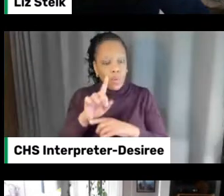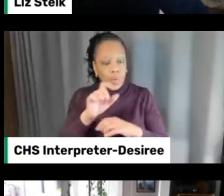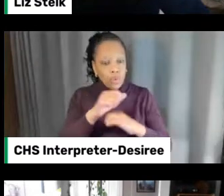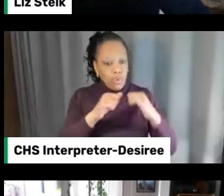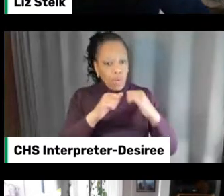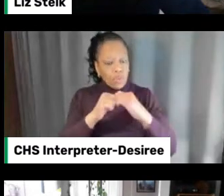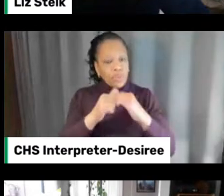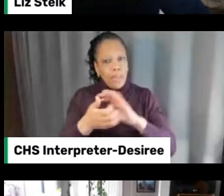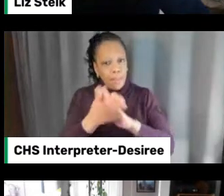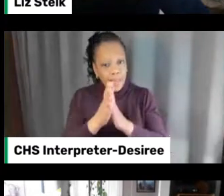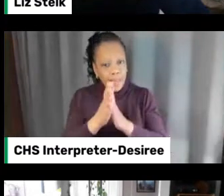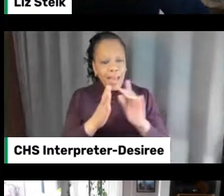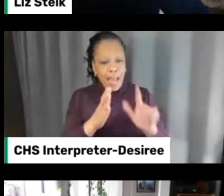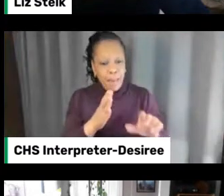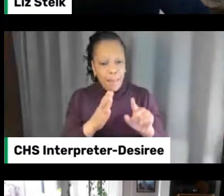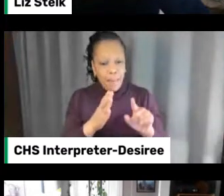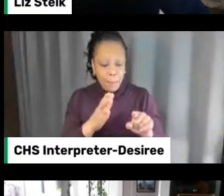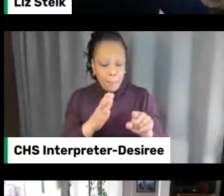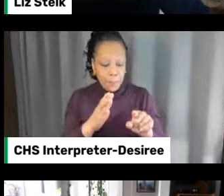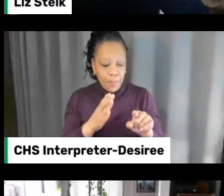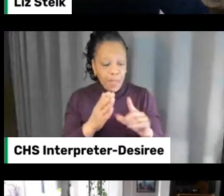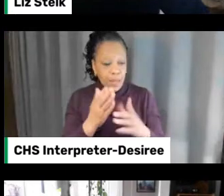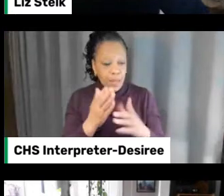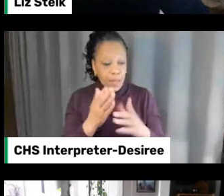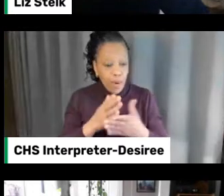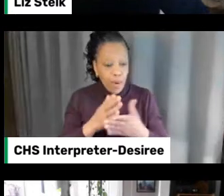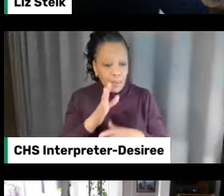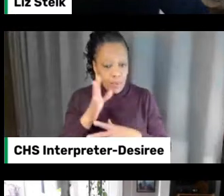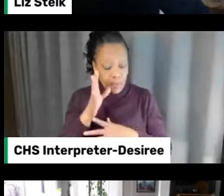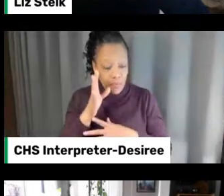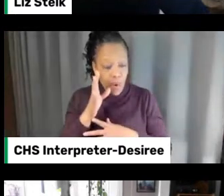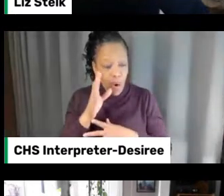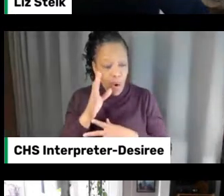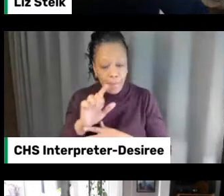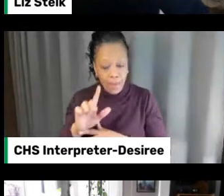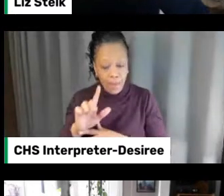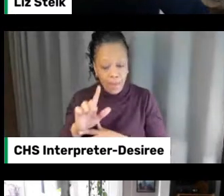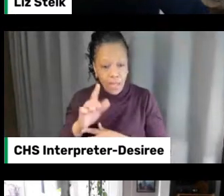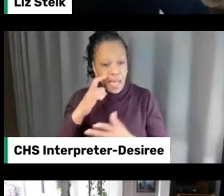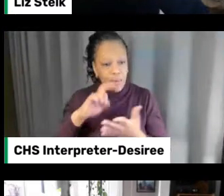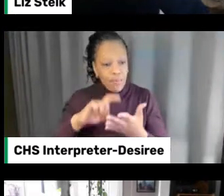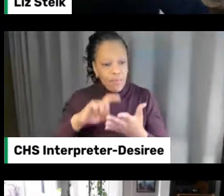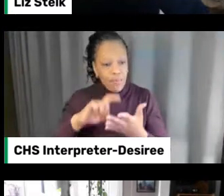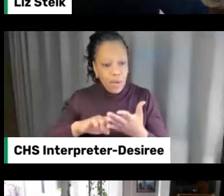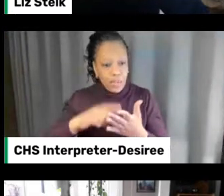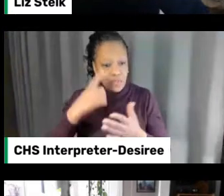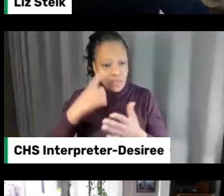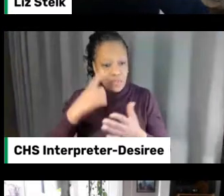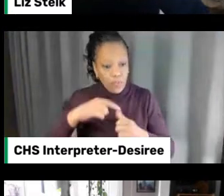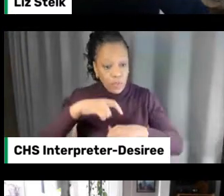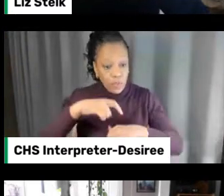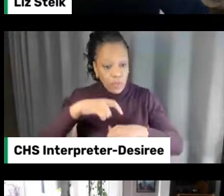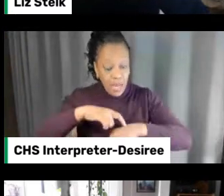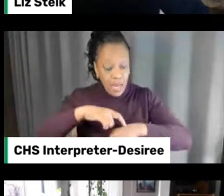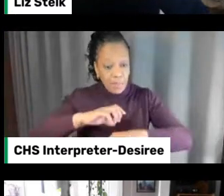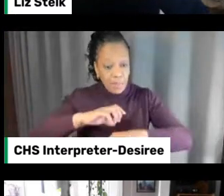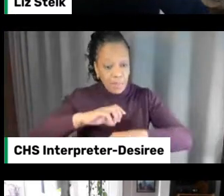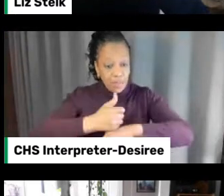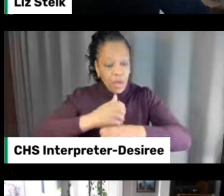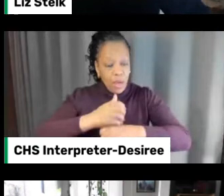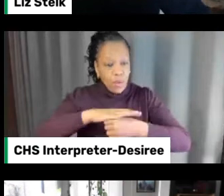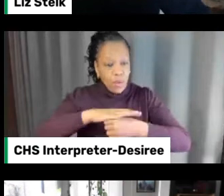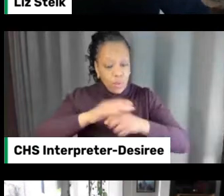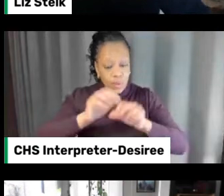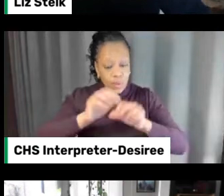the last Farm Bill, which recognized for the first time that building local food systems, local and regional food systems, is part of